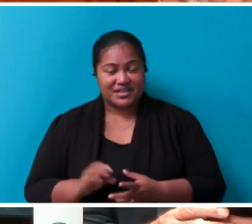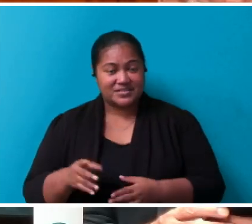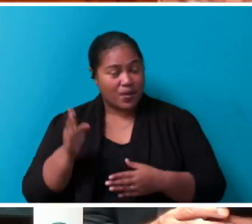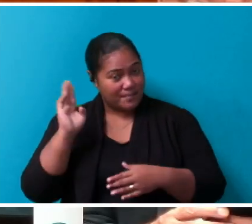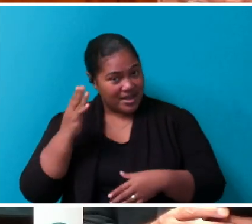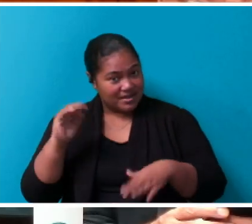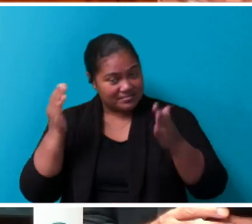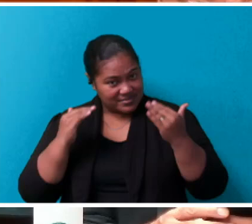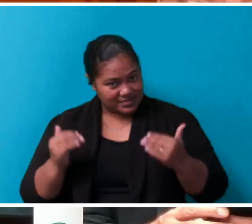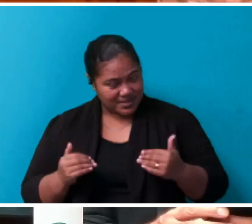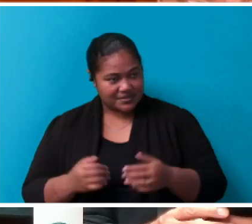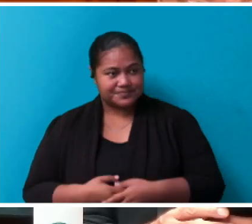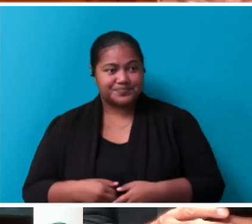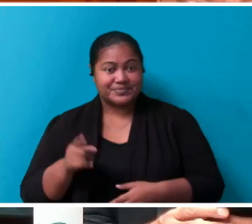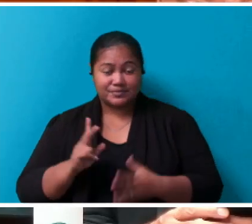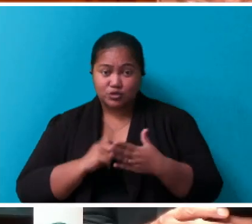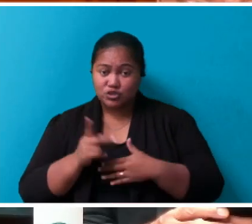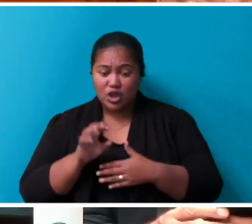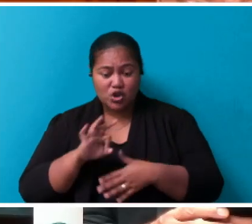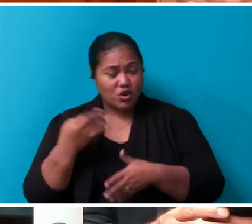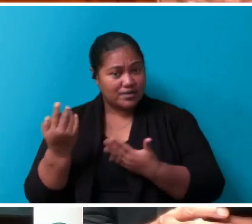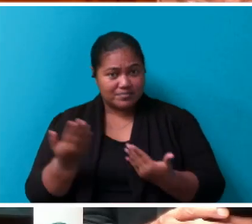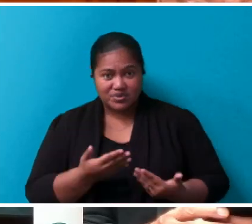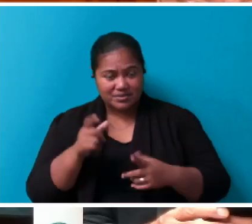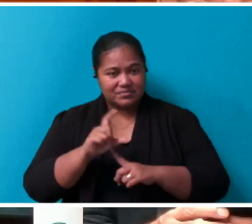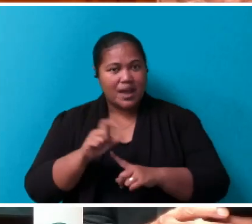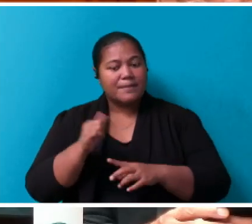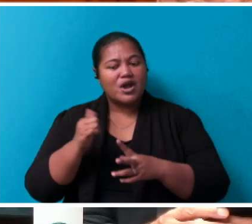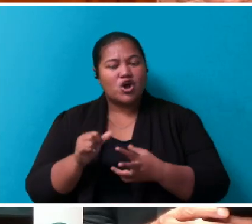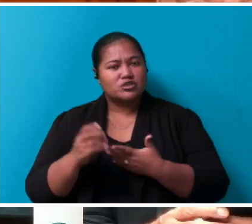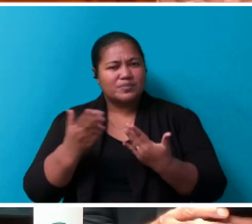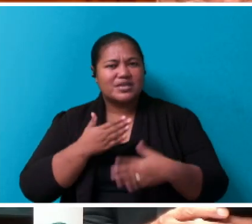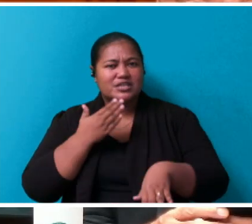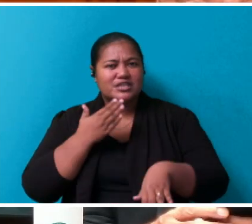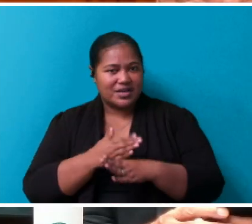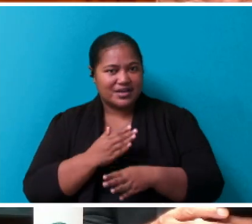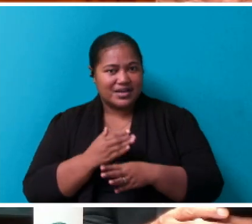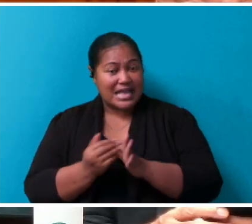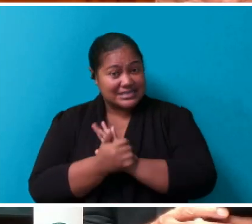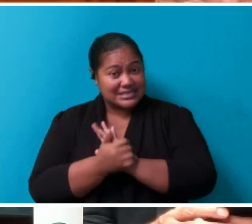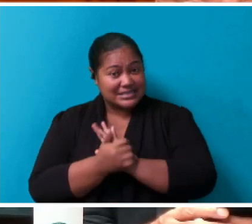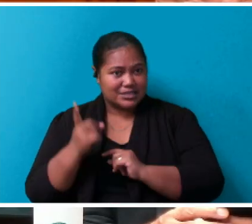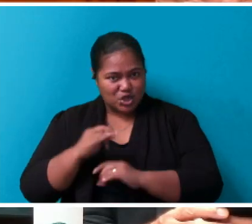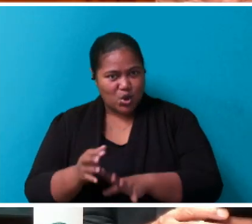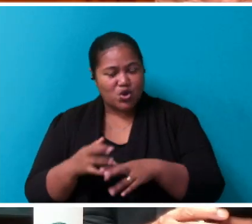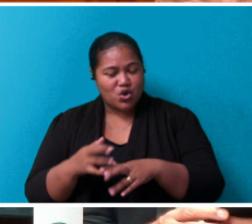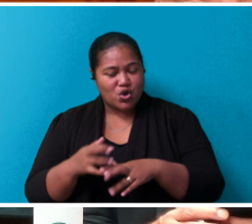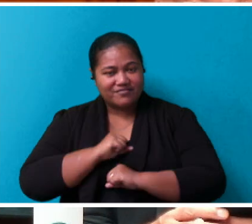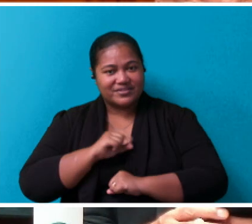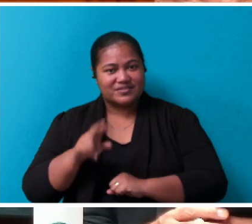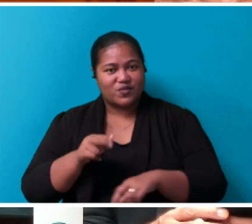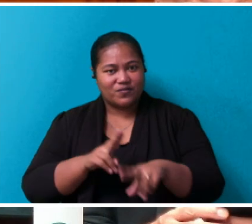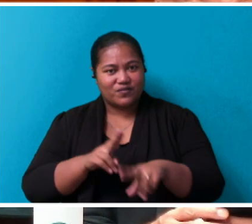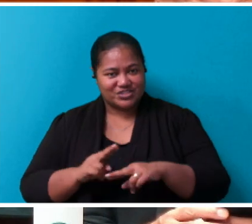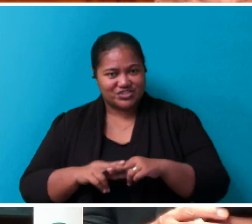bring capital, but also jobs and skills confidence to Fiji's long-term economic potential.